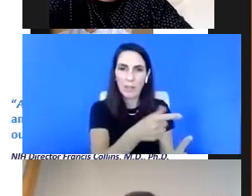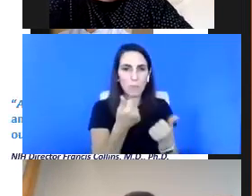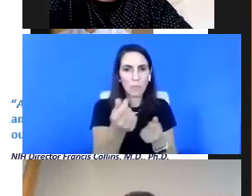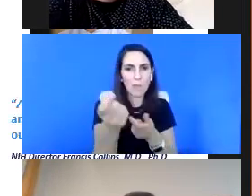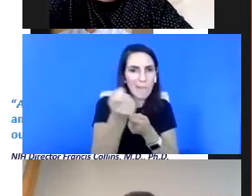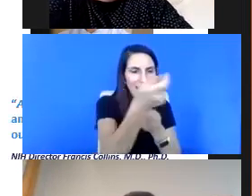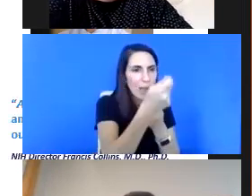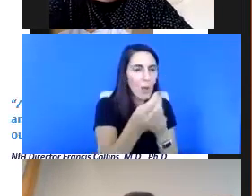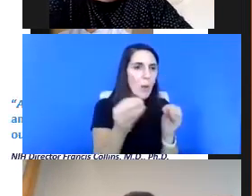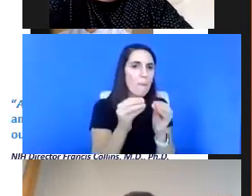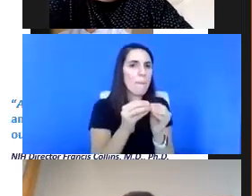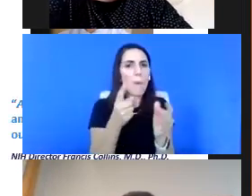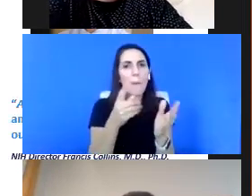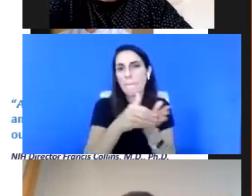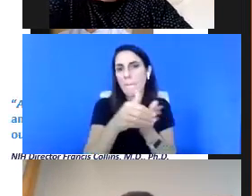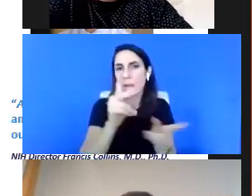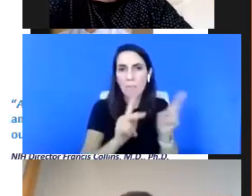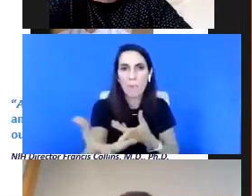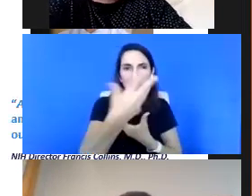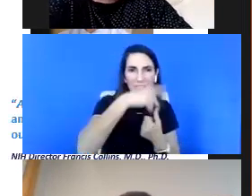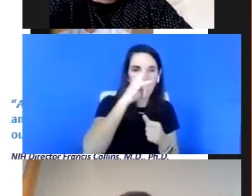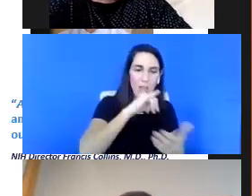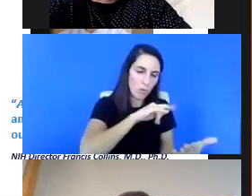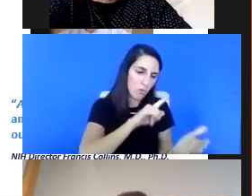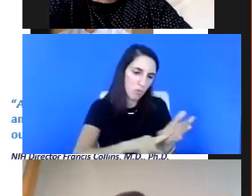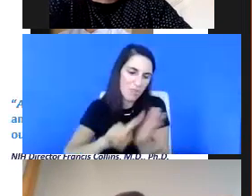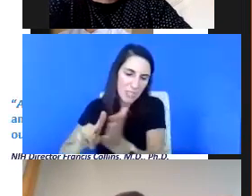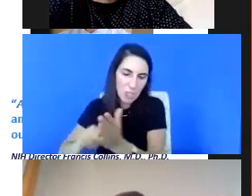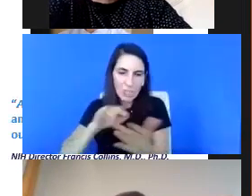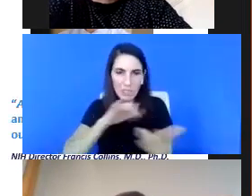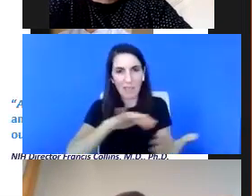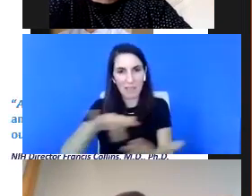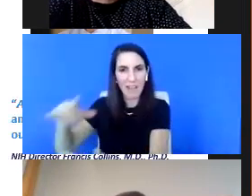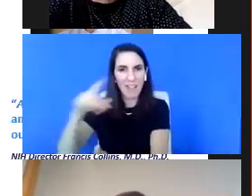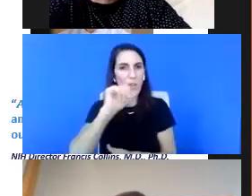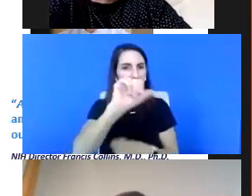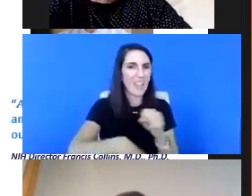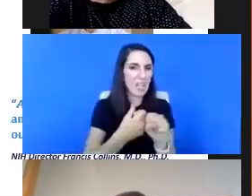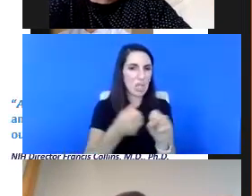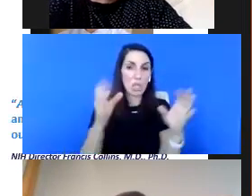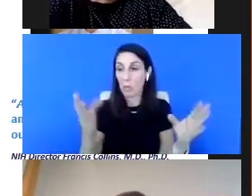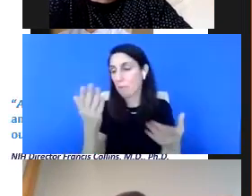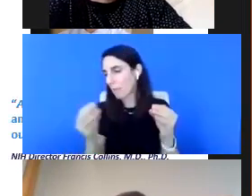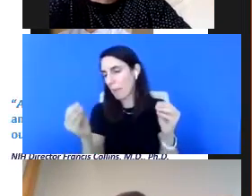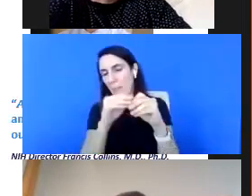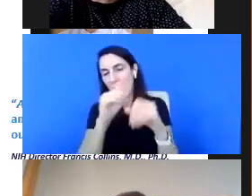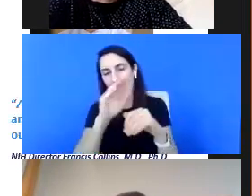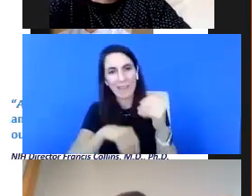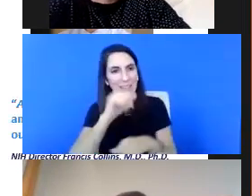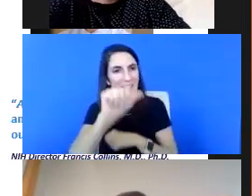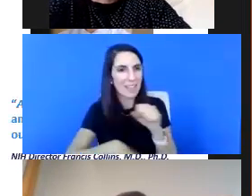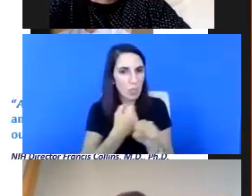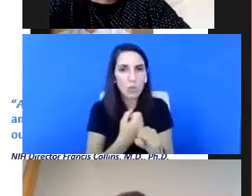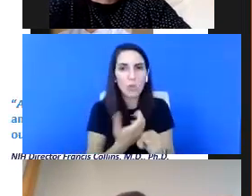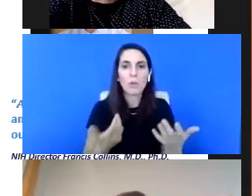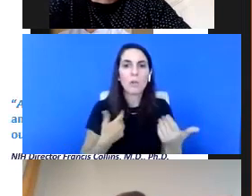or more people who will be involved in this research study for a 10-year period and maybe beyond, and working